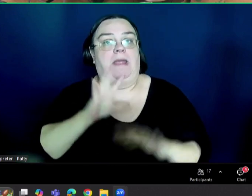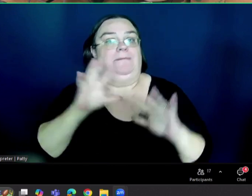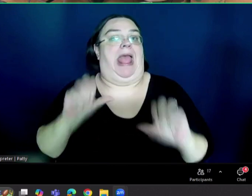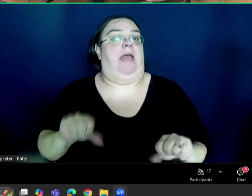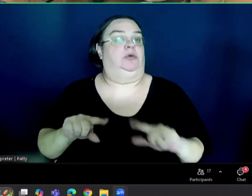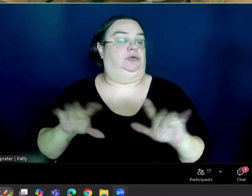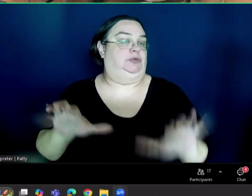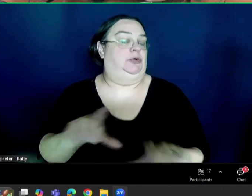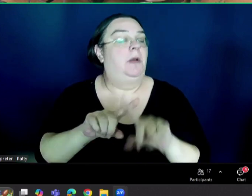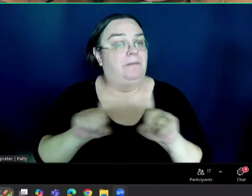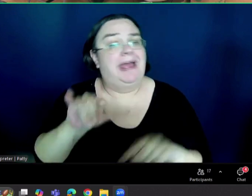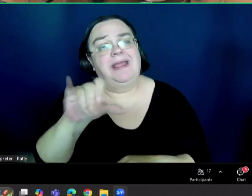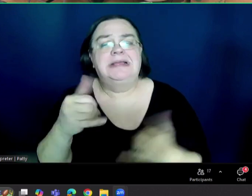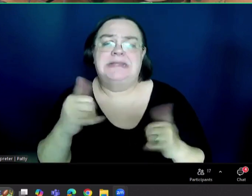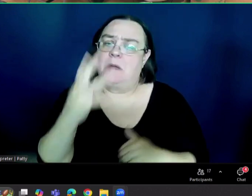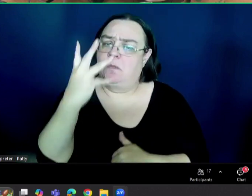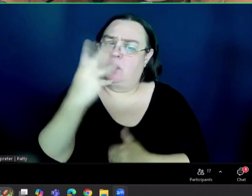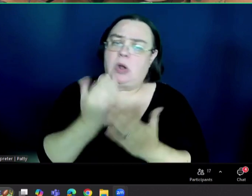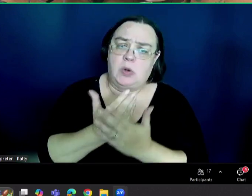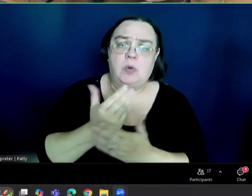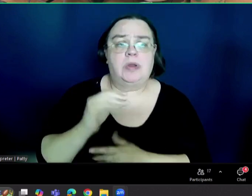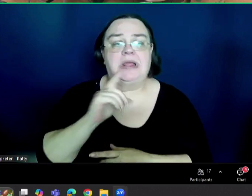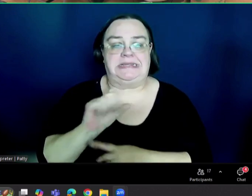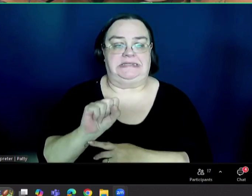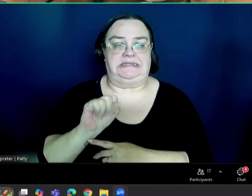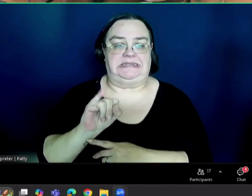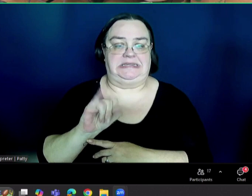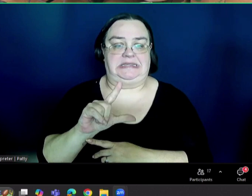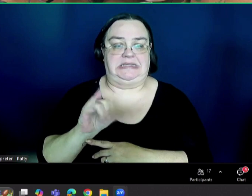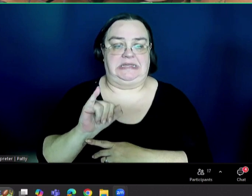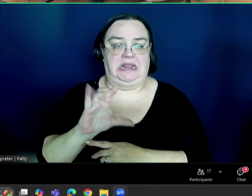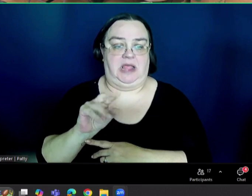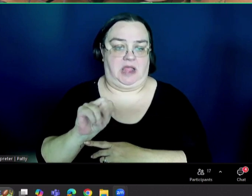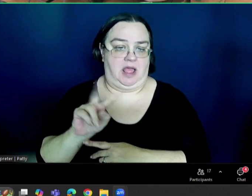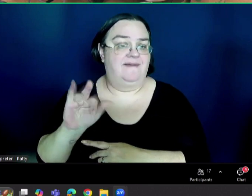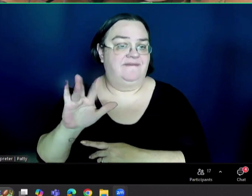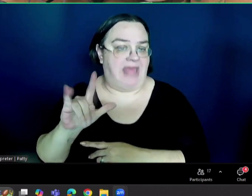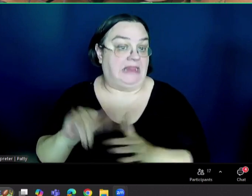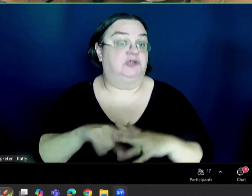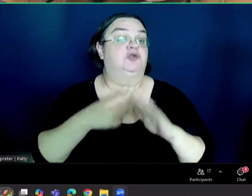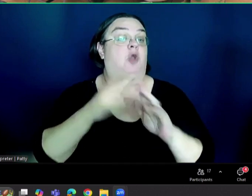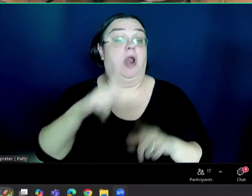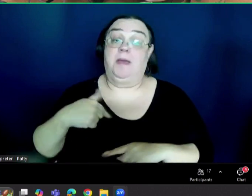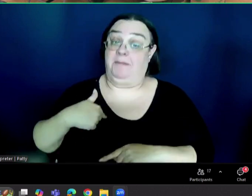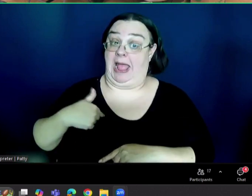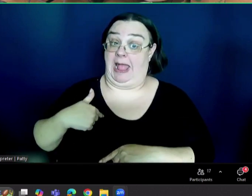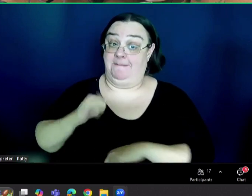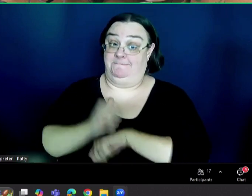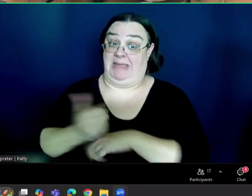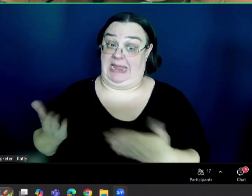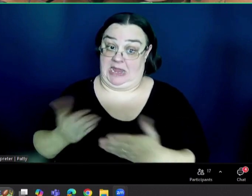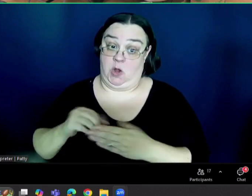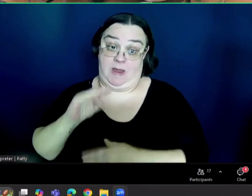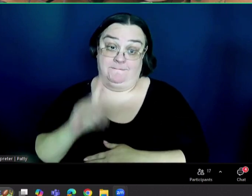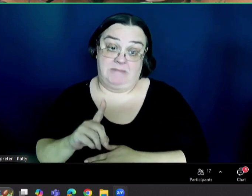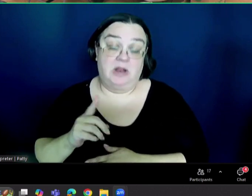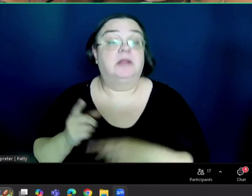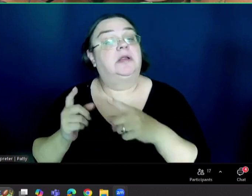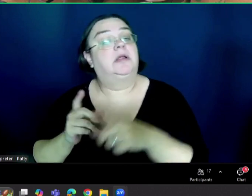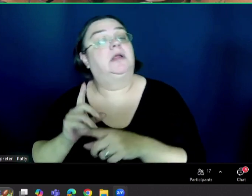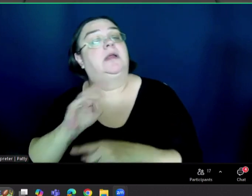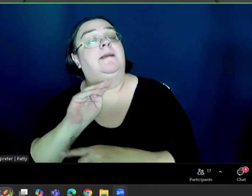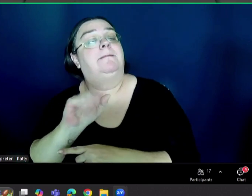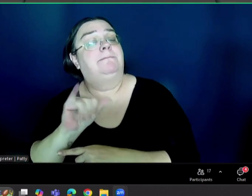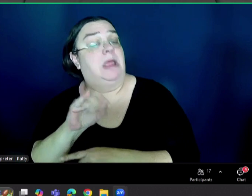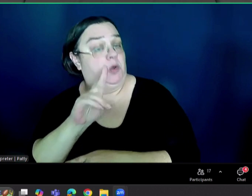still relatively new. We're a Silicon Valley startup. I'm based here in Maryland, but. Okay. Do you have data for